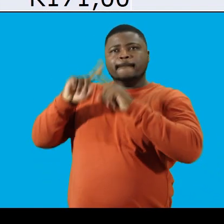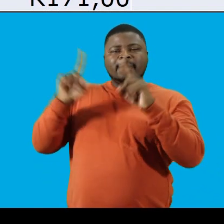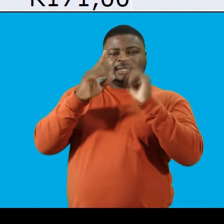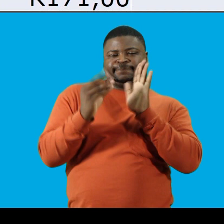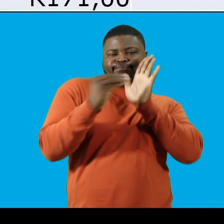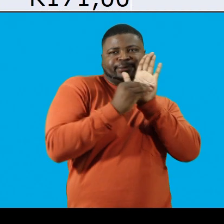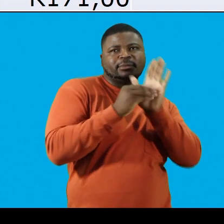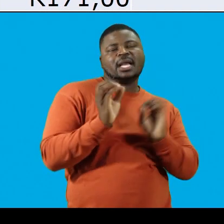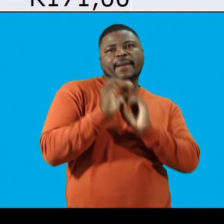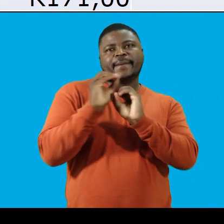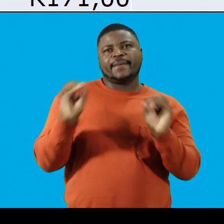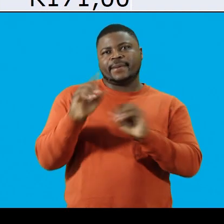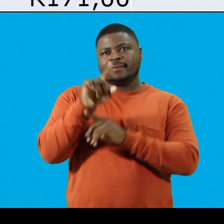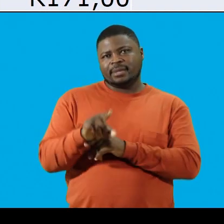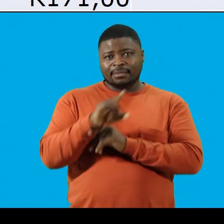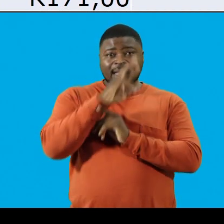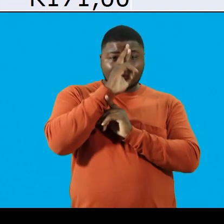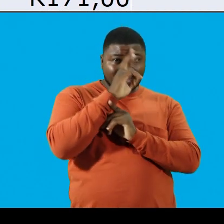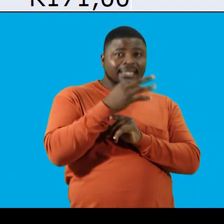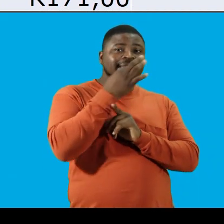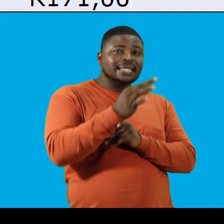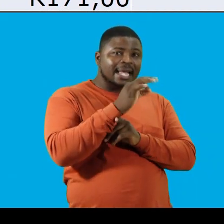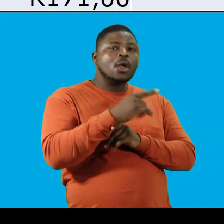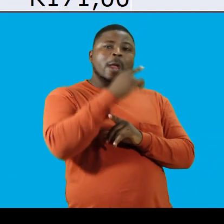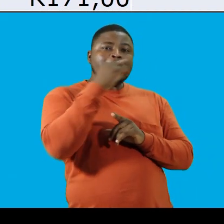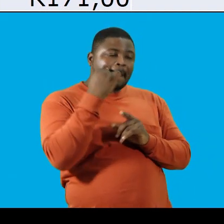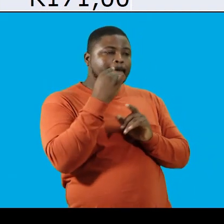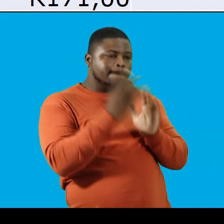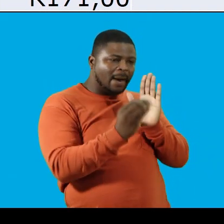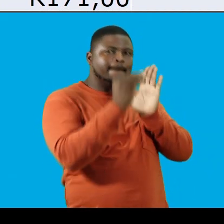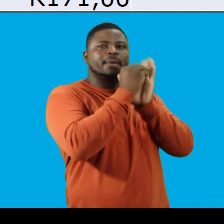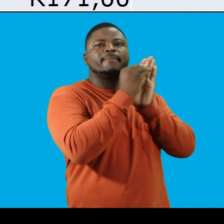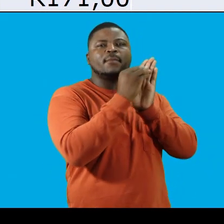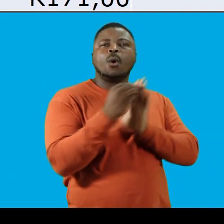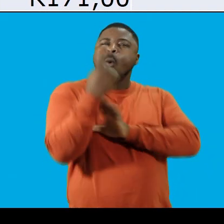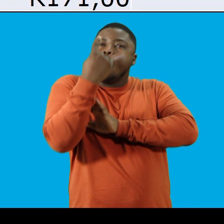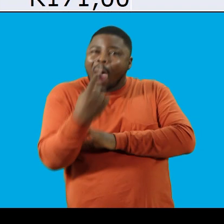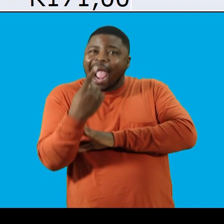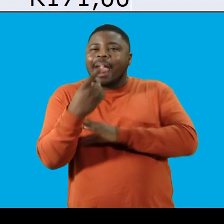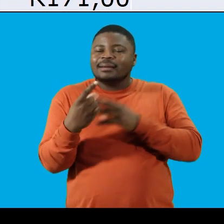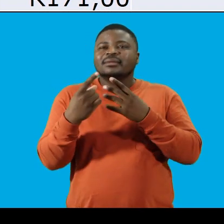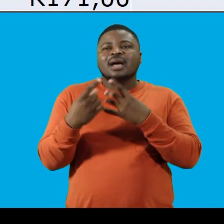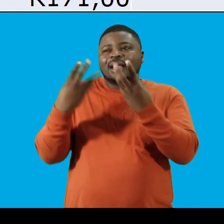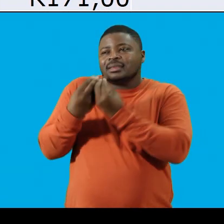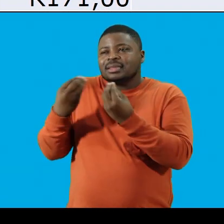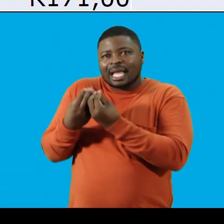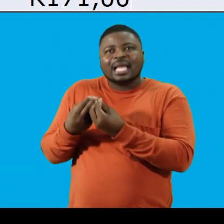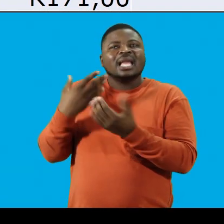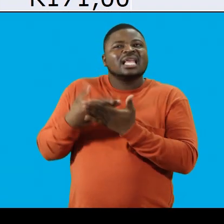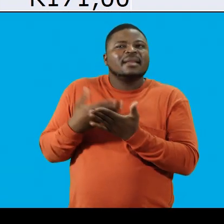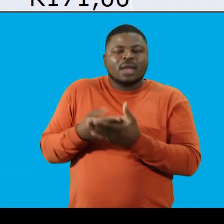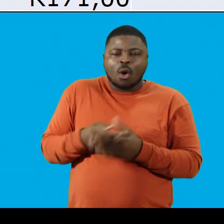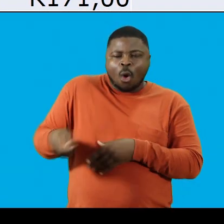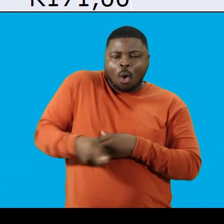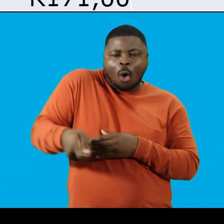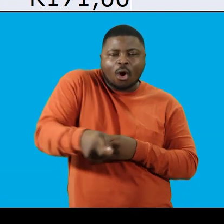action verb name, and then what do you need to name? One other item. This can be a hockey stick